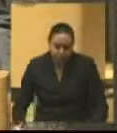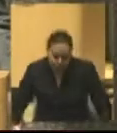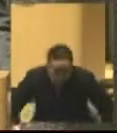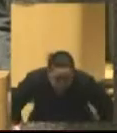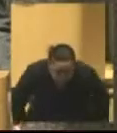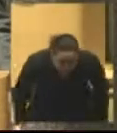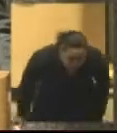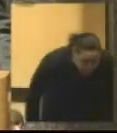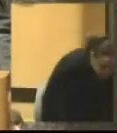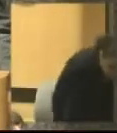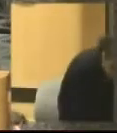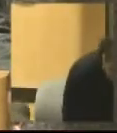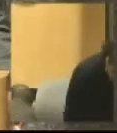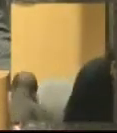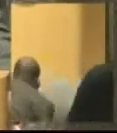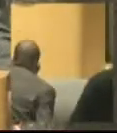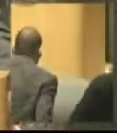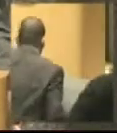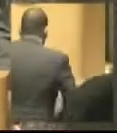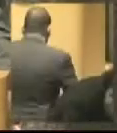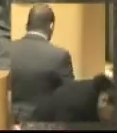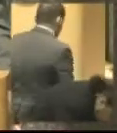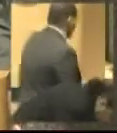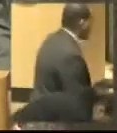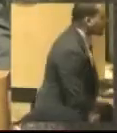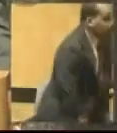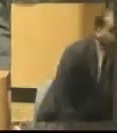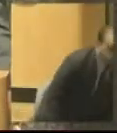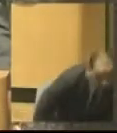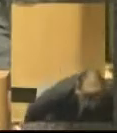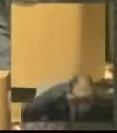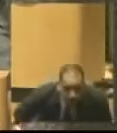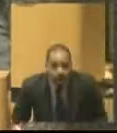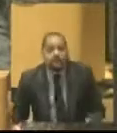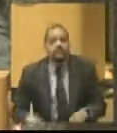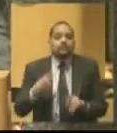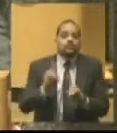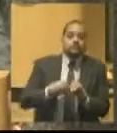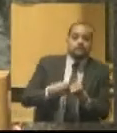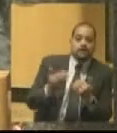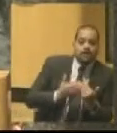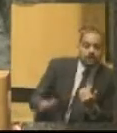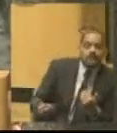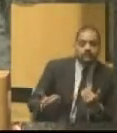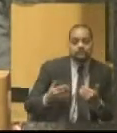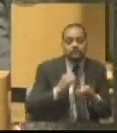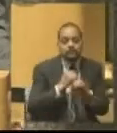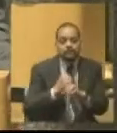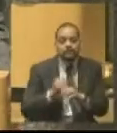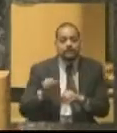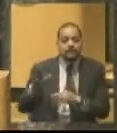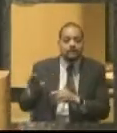1 month after Greeley published his Prayer of 20 Millions, Lincoln issued on September 22, 1862, a preliminary